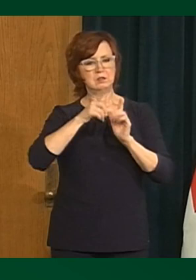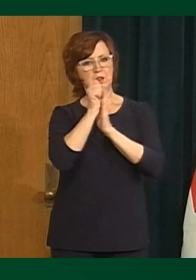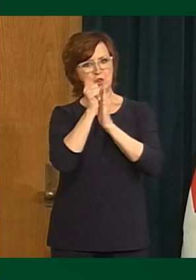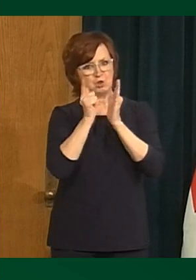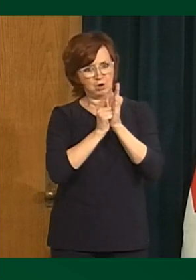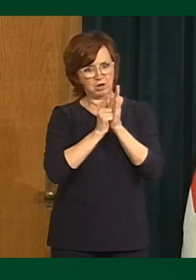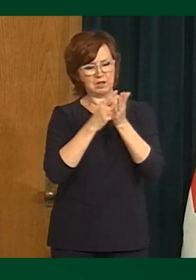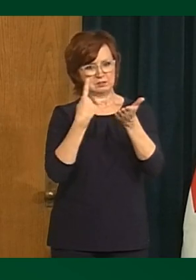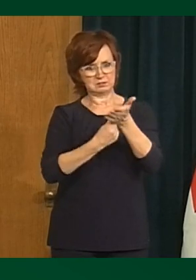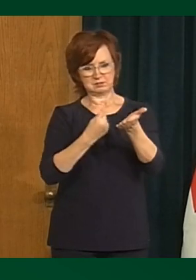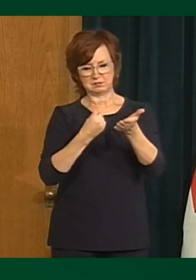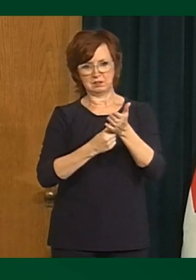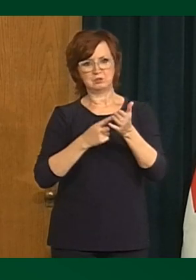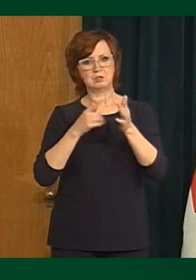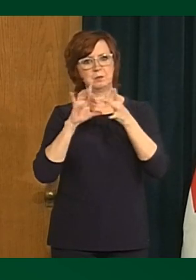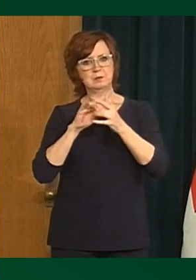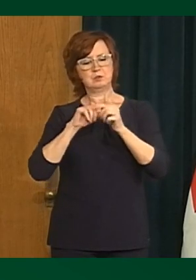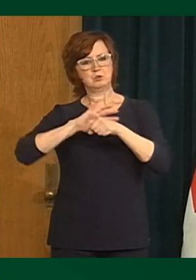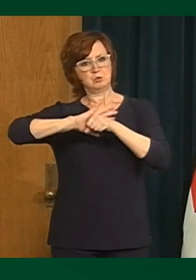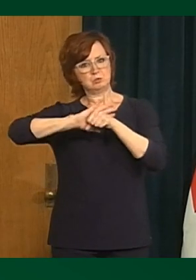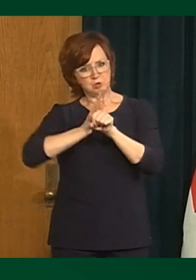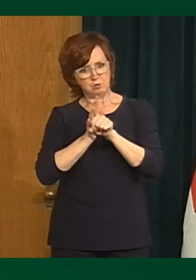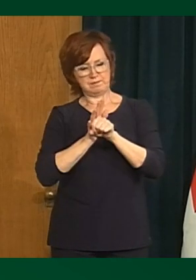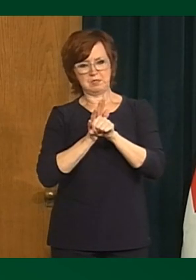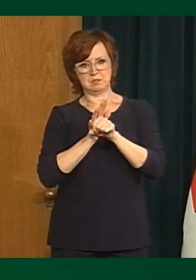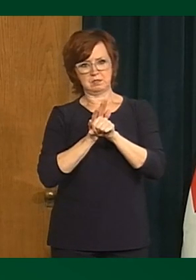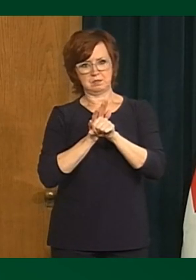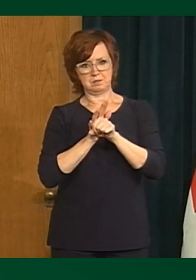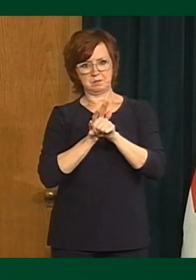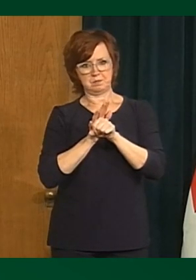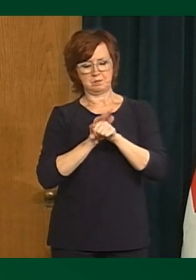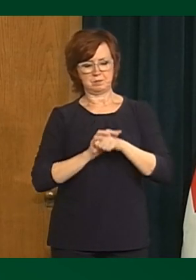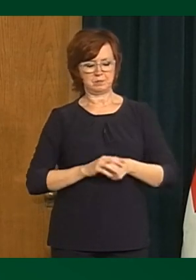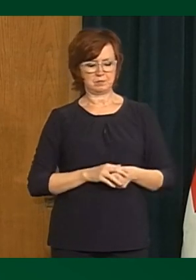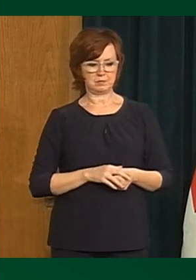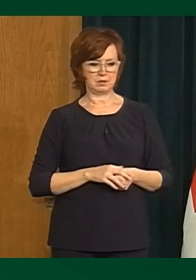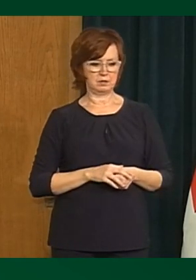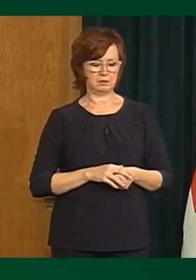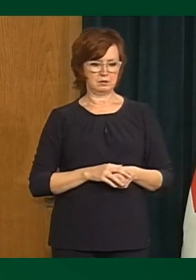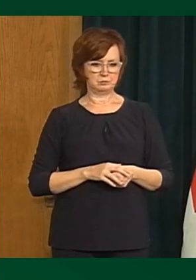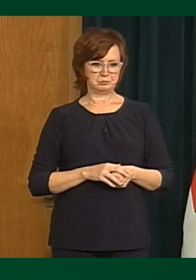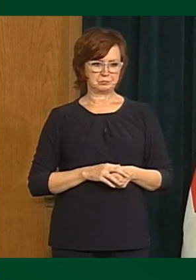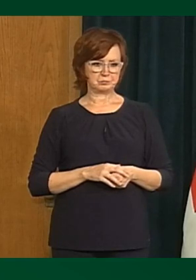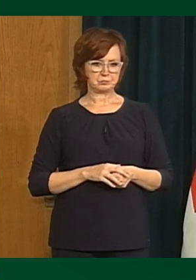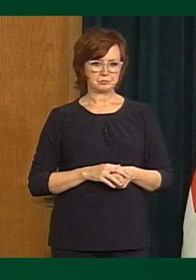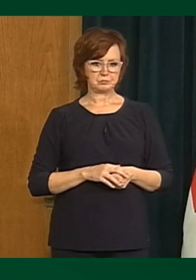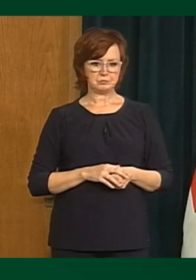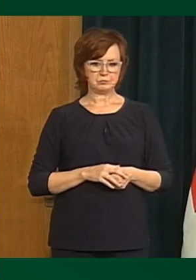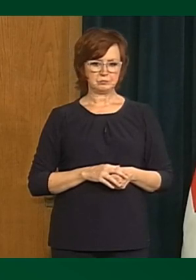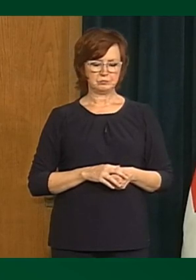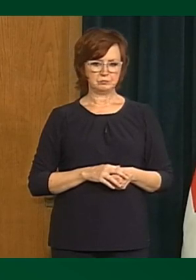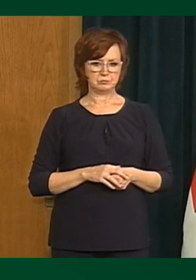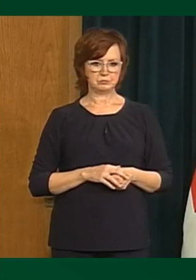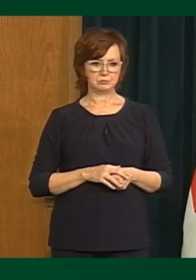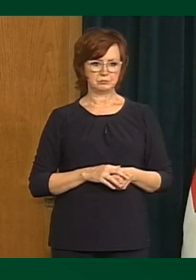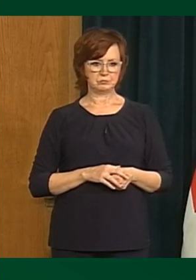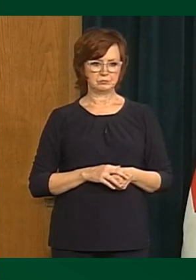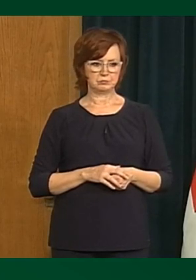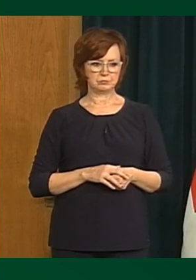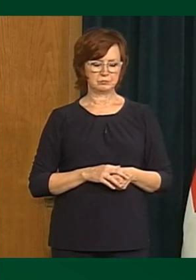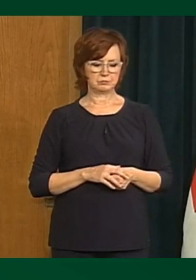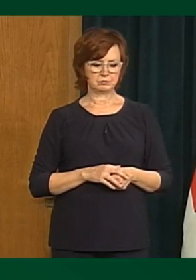jurisdictions, legislation that is required so that they can put in place some restrictions or some laws very specific